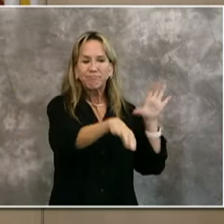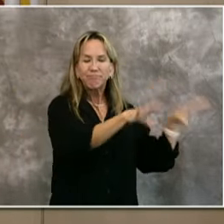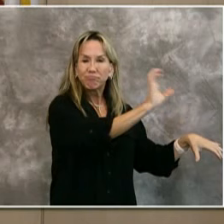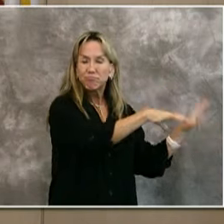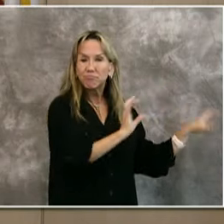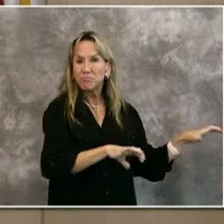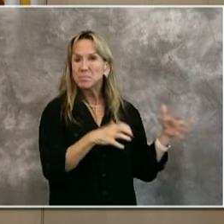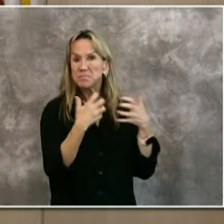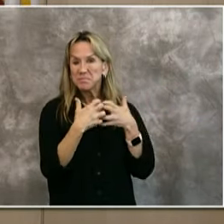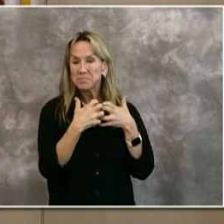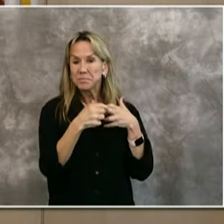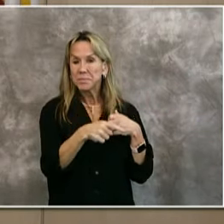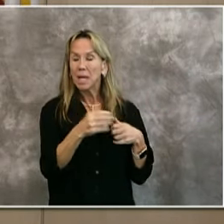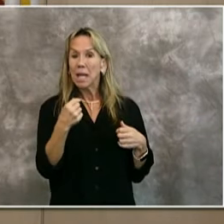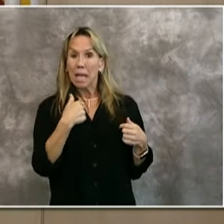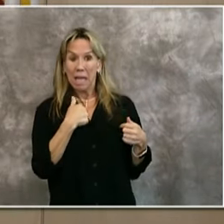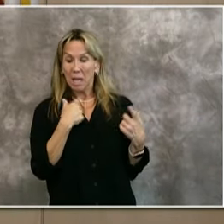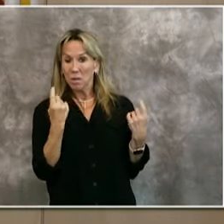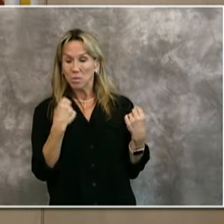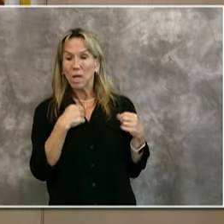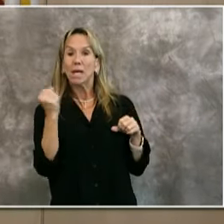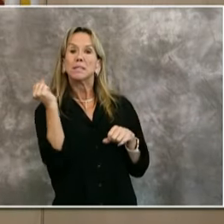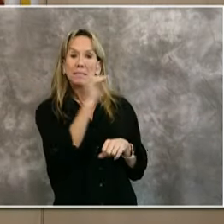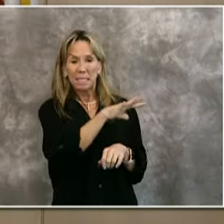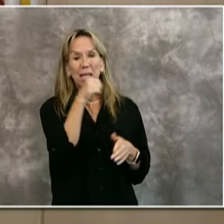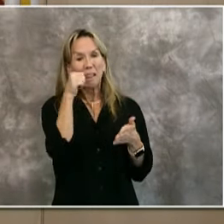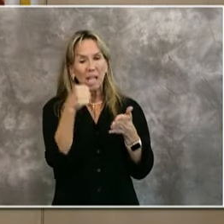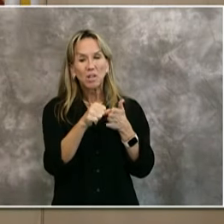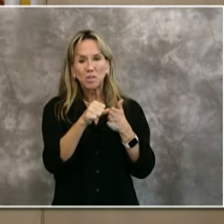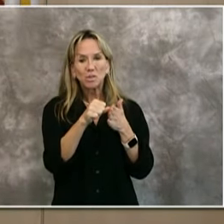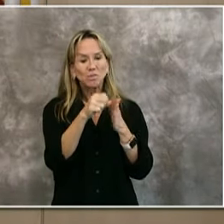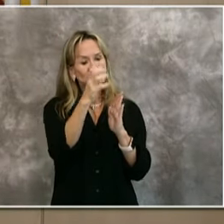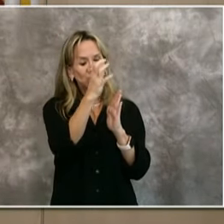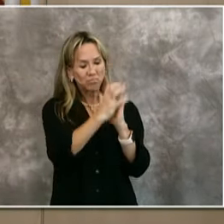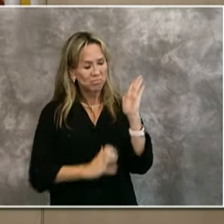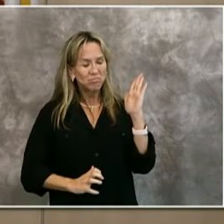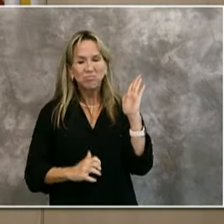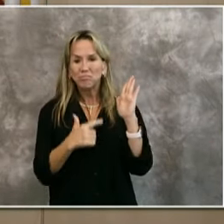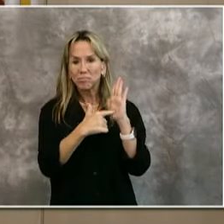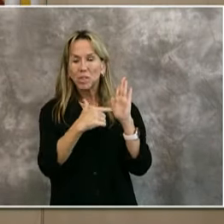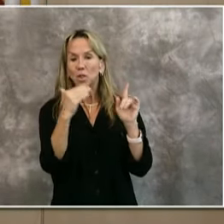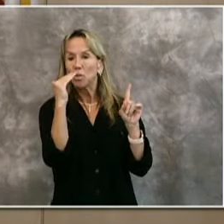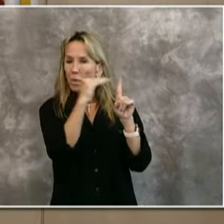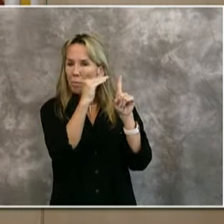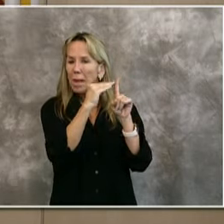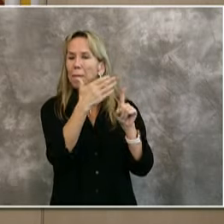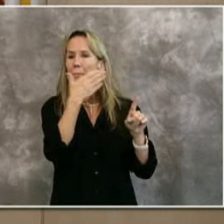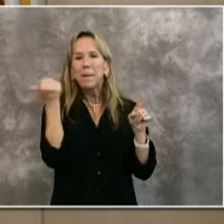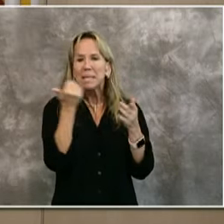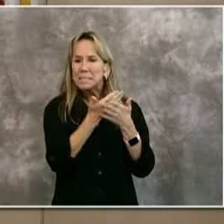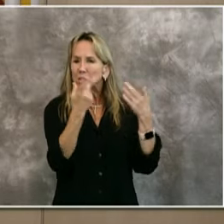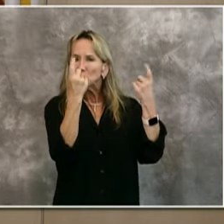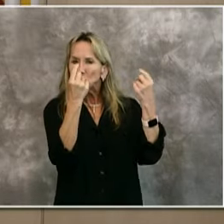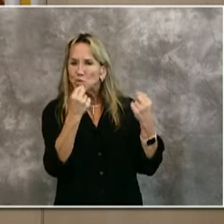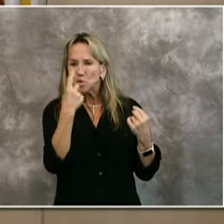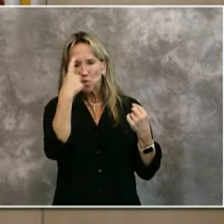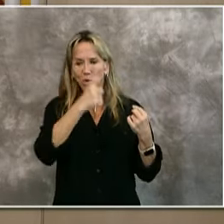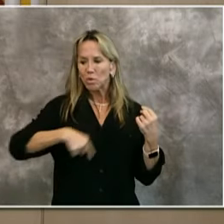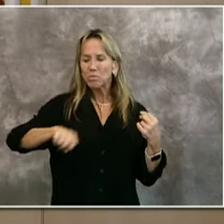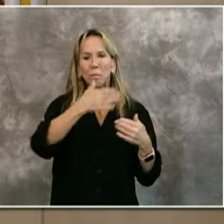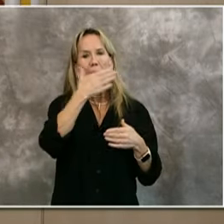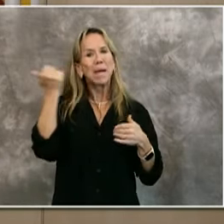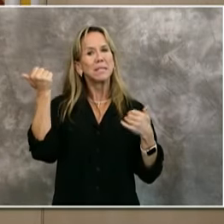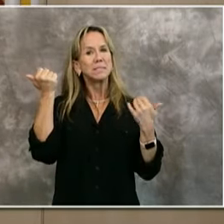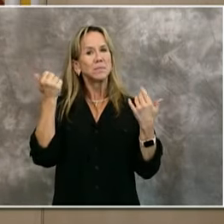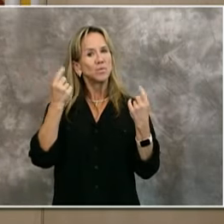health officers a letter reminding them of the best practices, public health best practices to implement